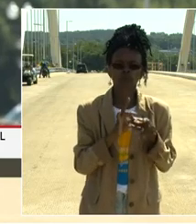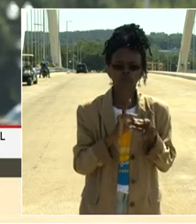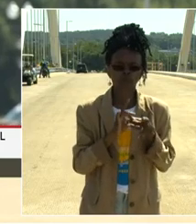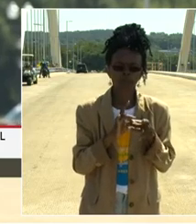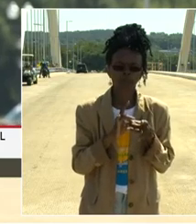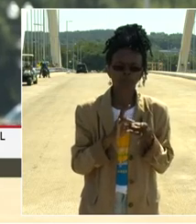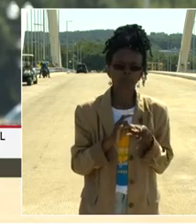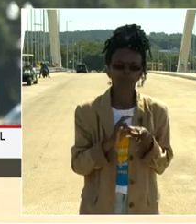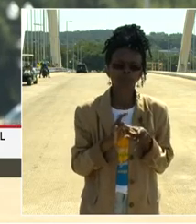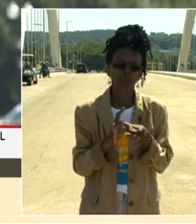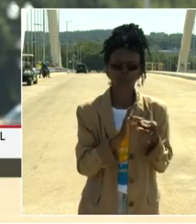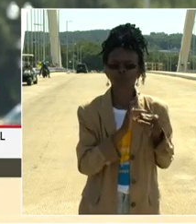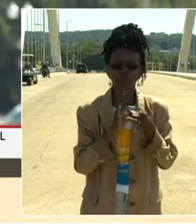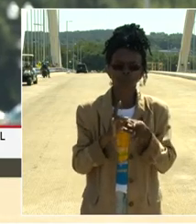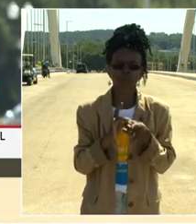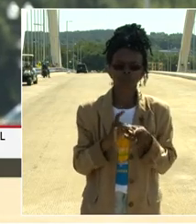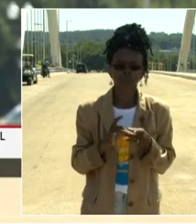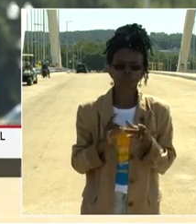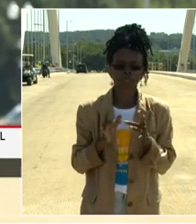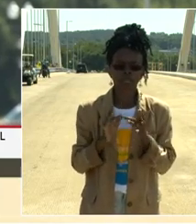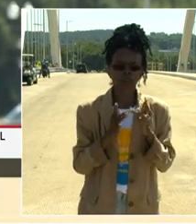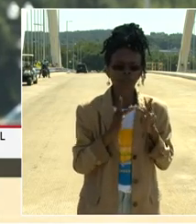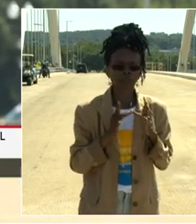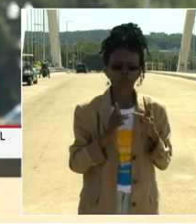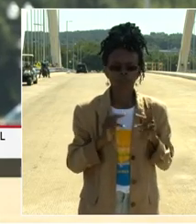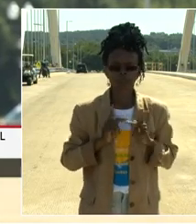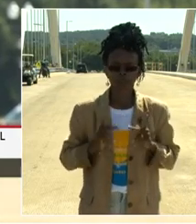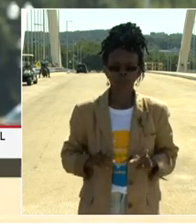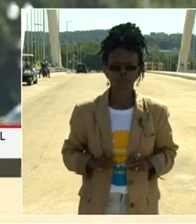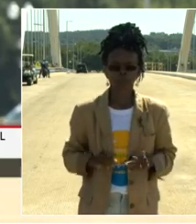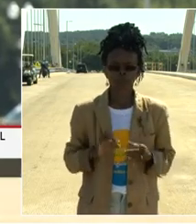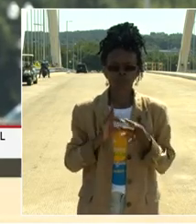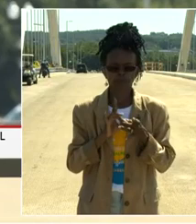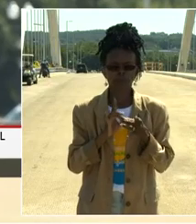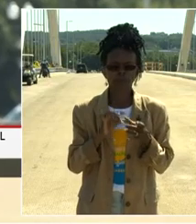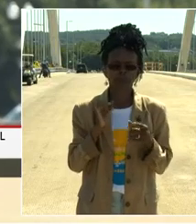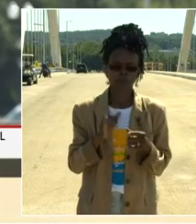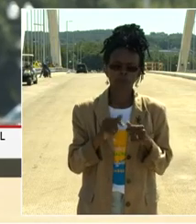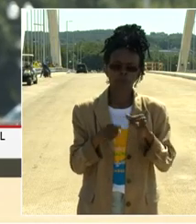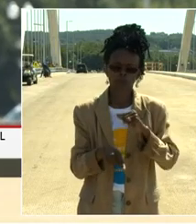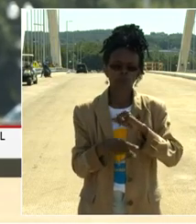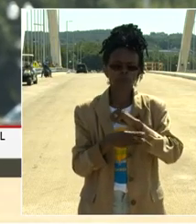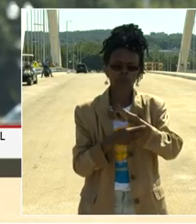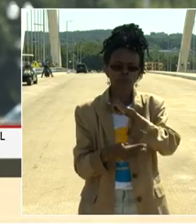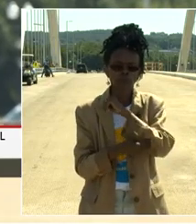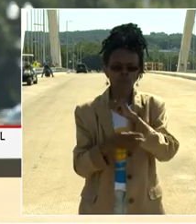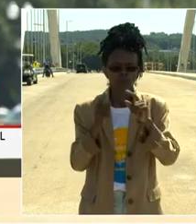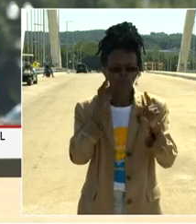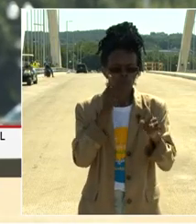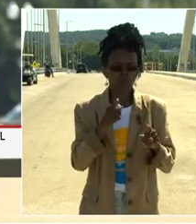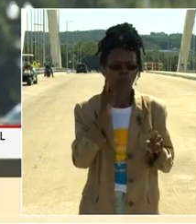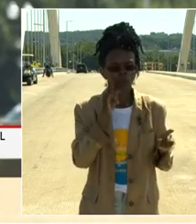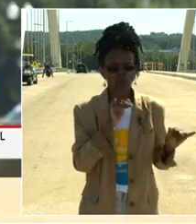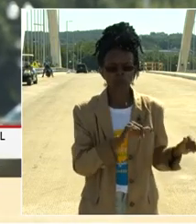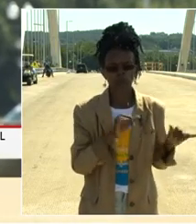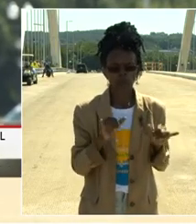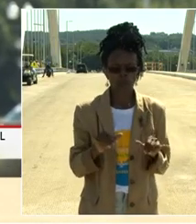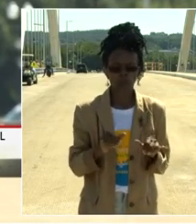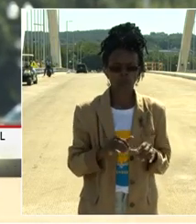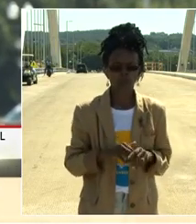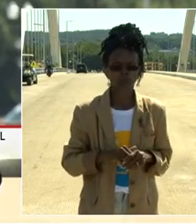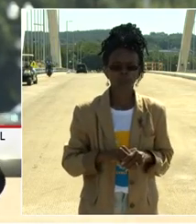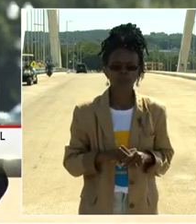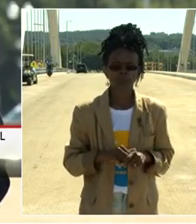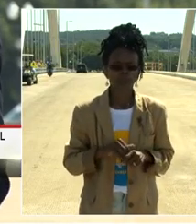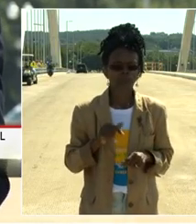Not only virtually, but physically. And that's what this bridge says to all of us. It is a work of